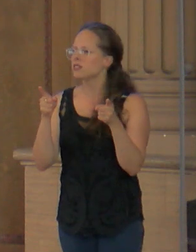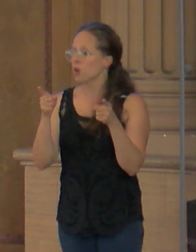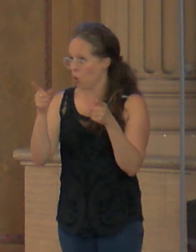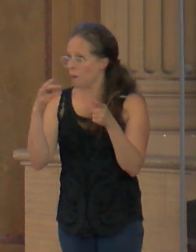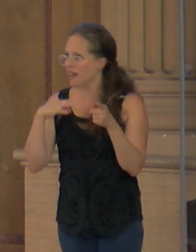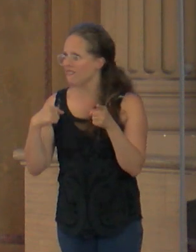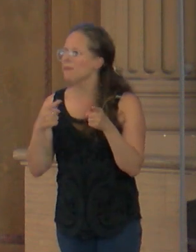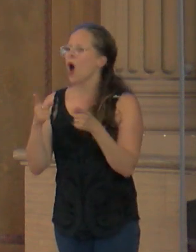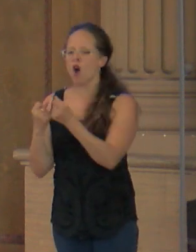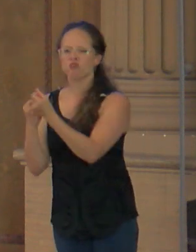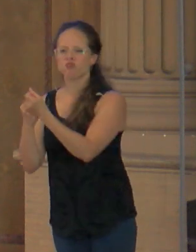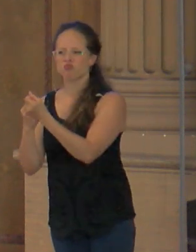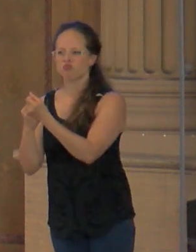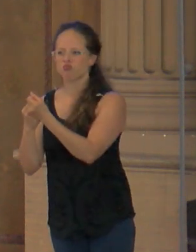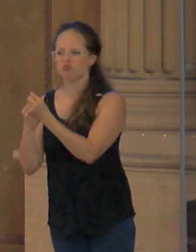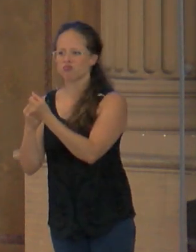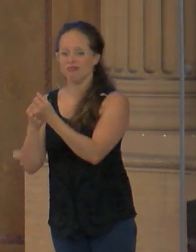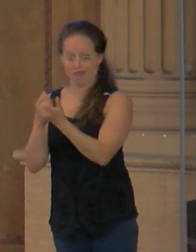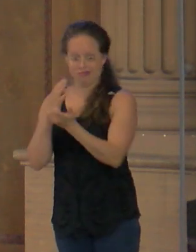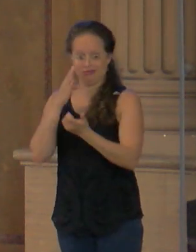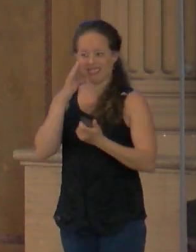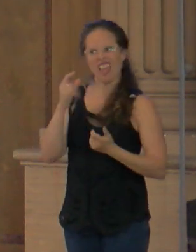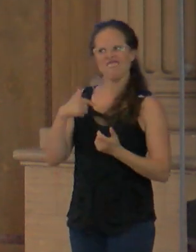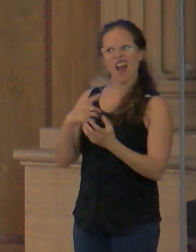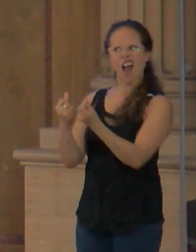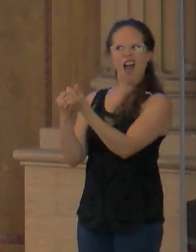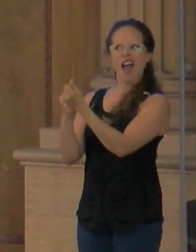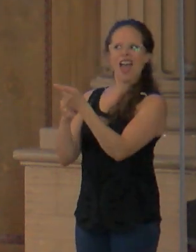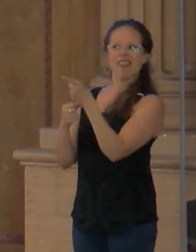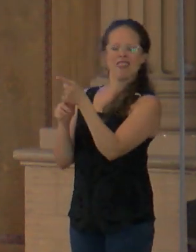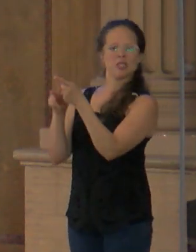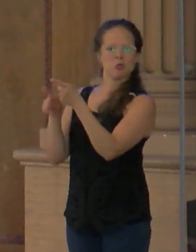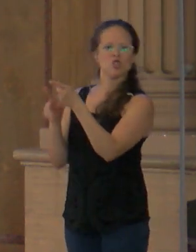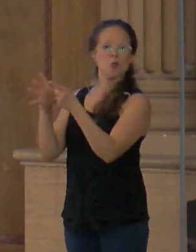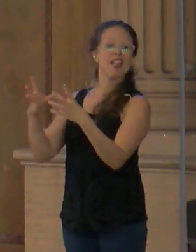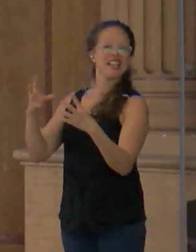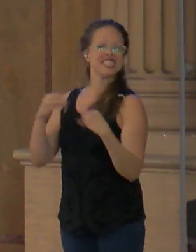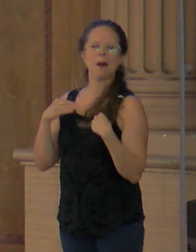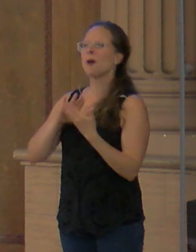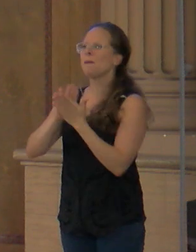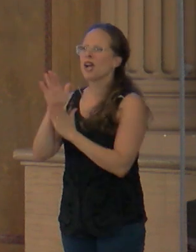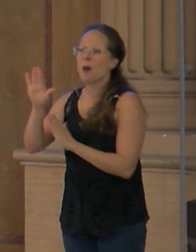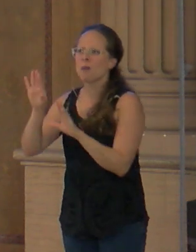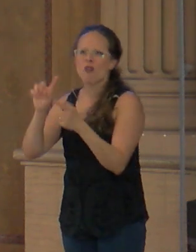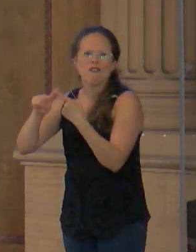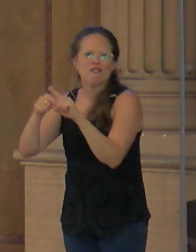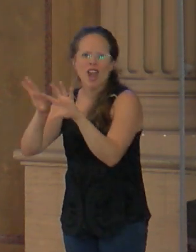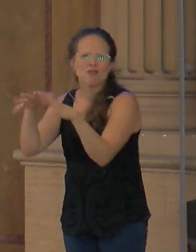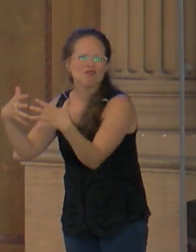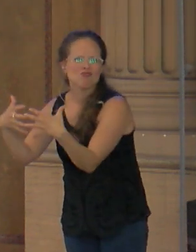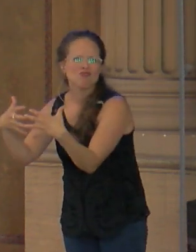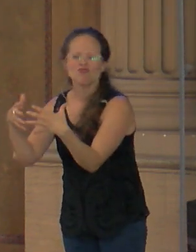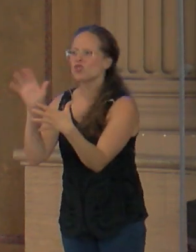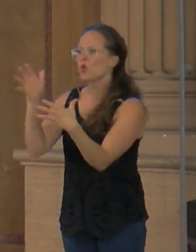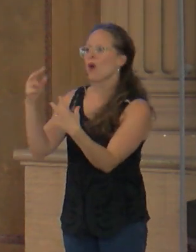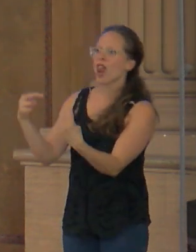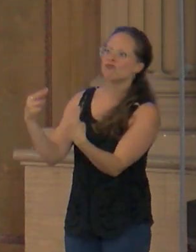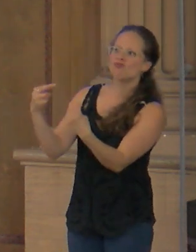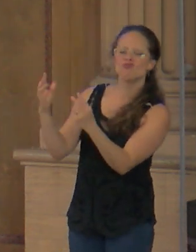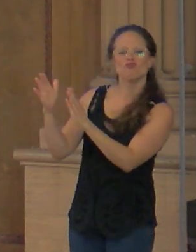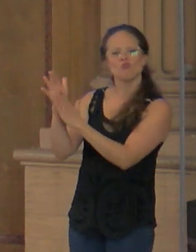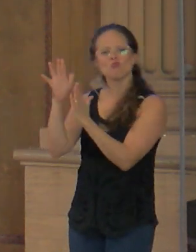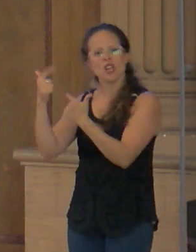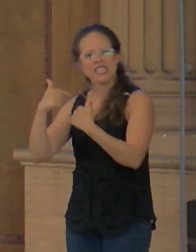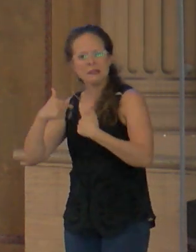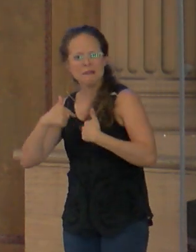You know, here's a person who, she's in this dispute, and if I take her side, she'll accept me into her friend circle. She'll praise me to some really